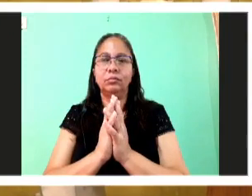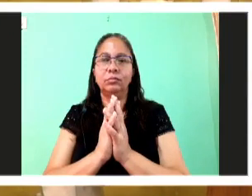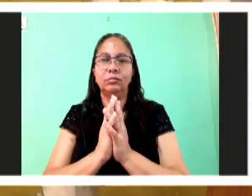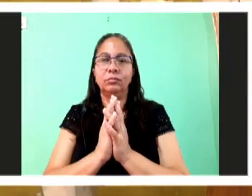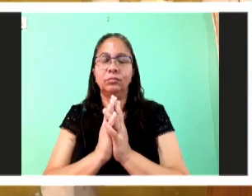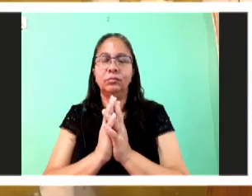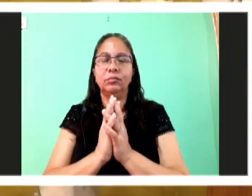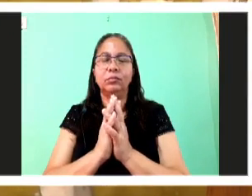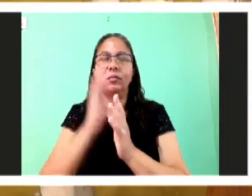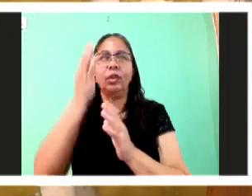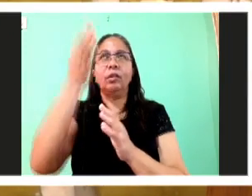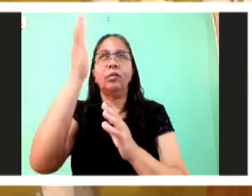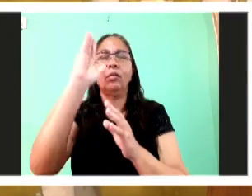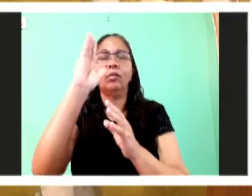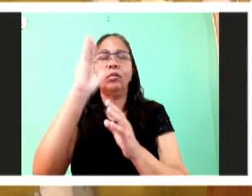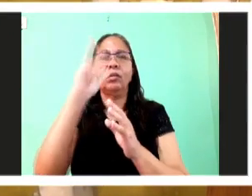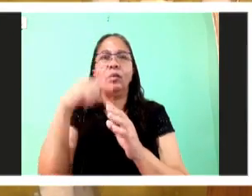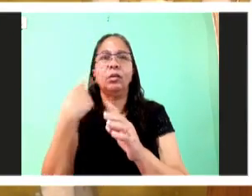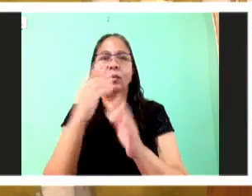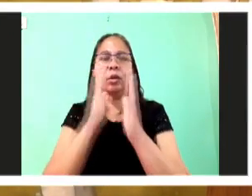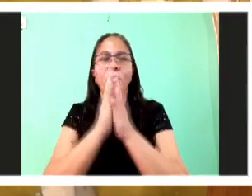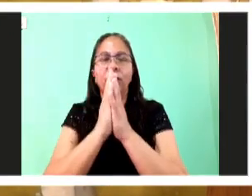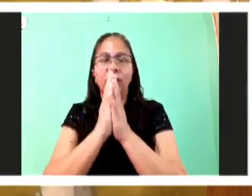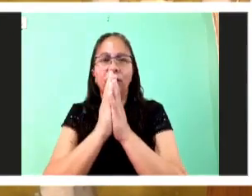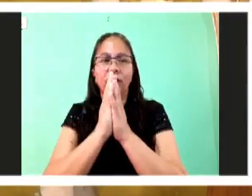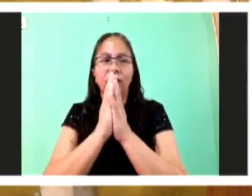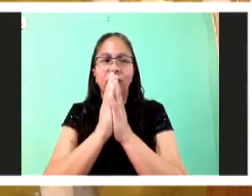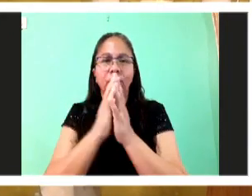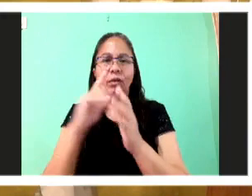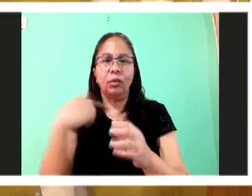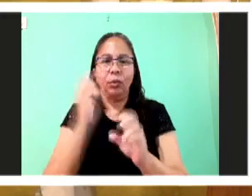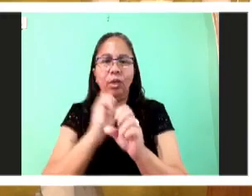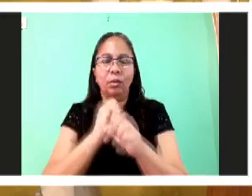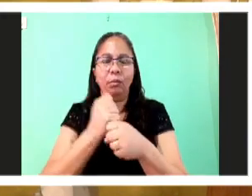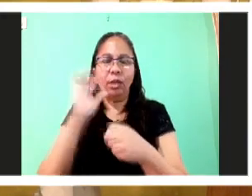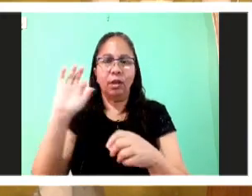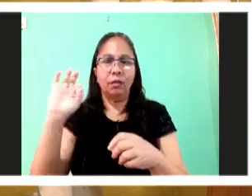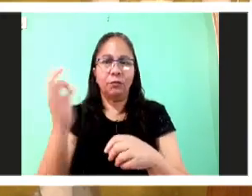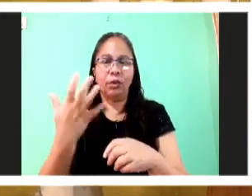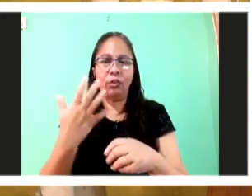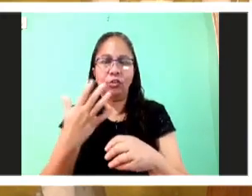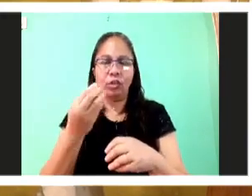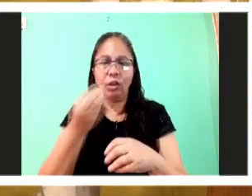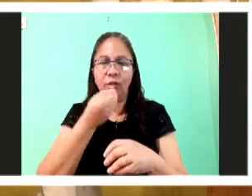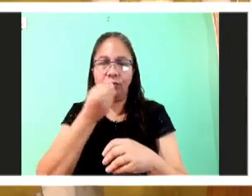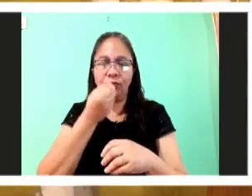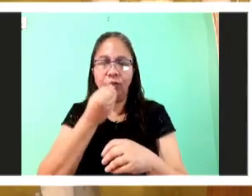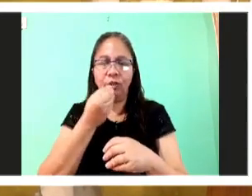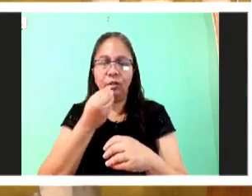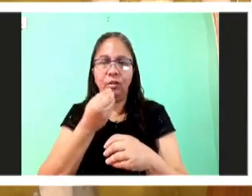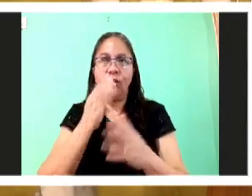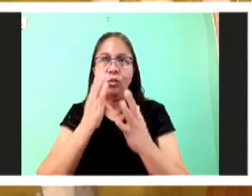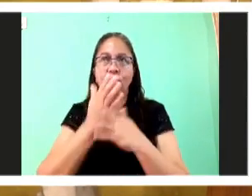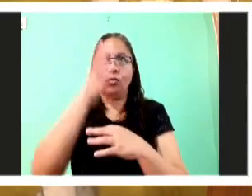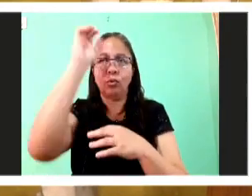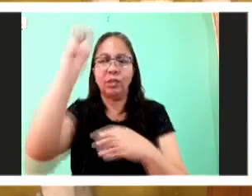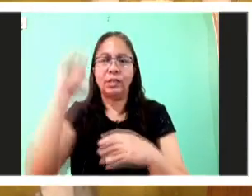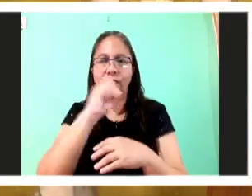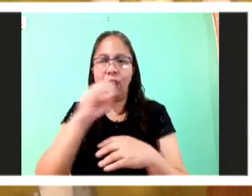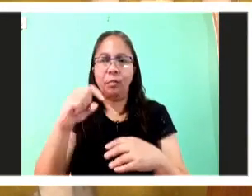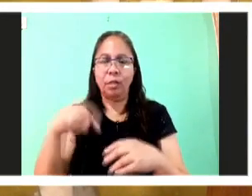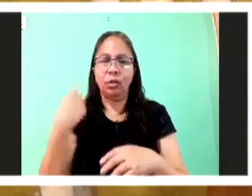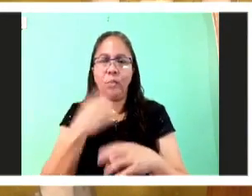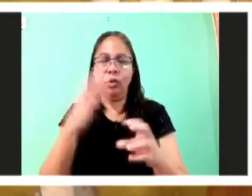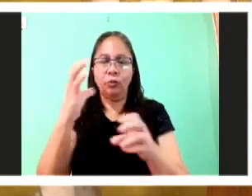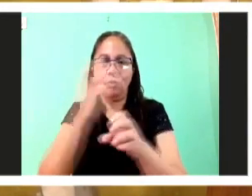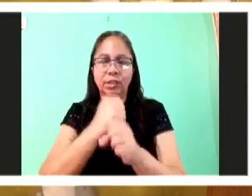Grant us, Almighty God, that we may be refreshed and nourished by the sacrament which we have received, and